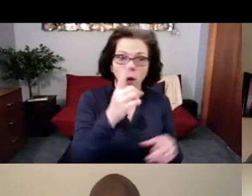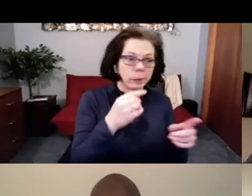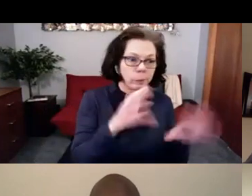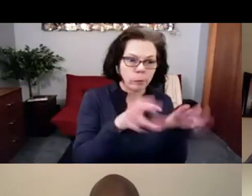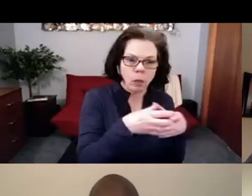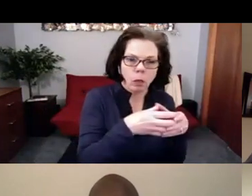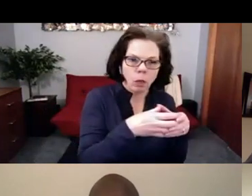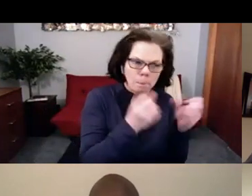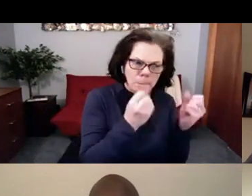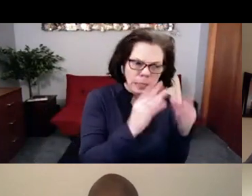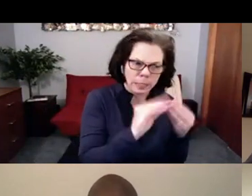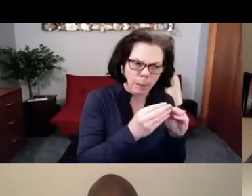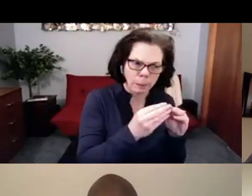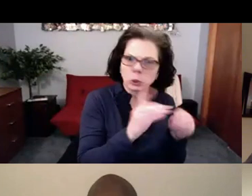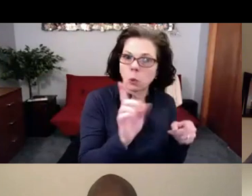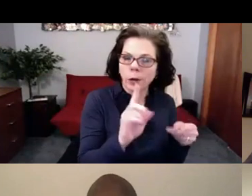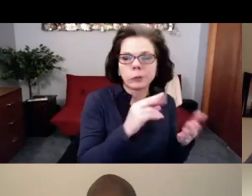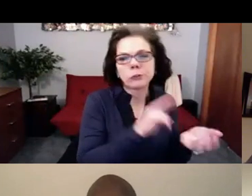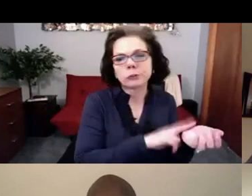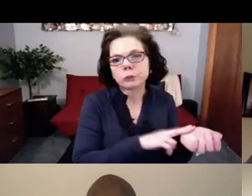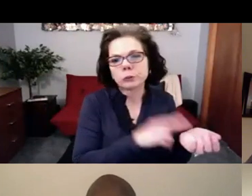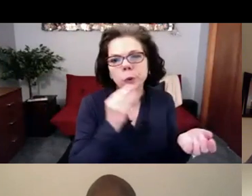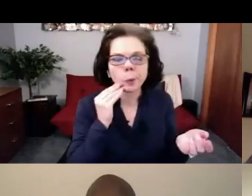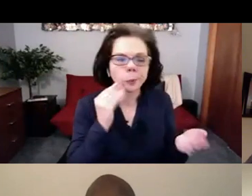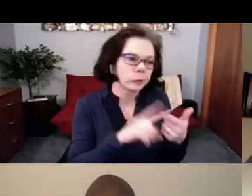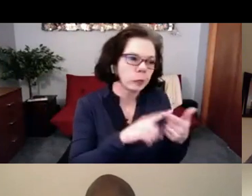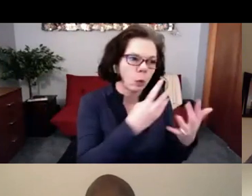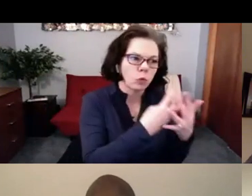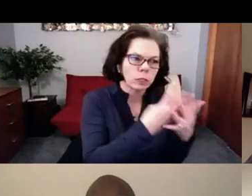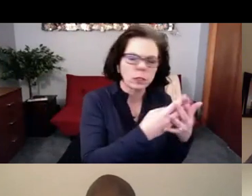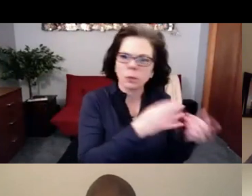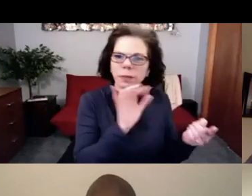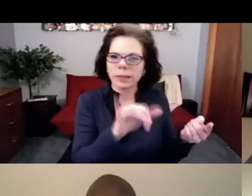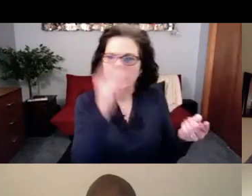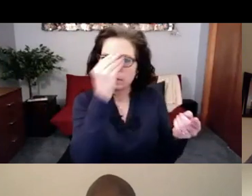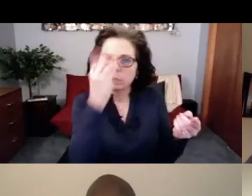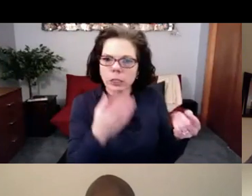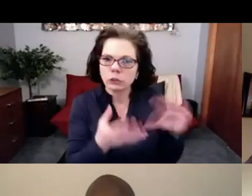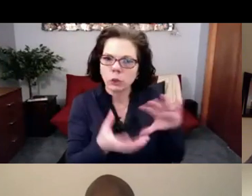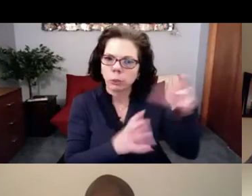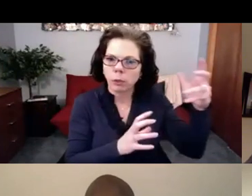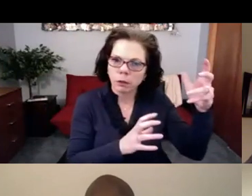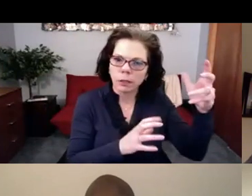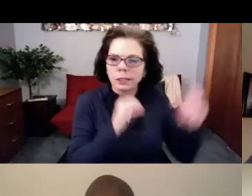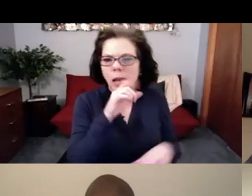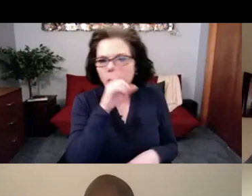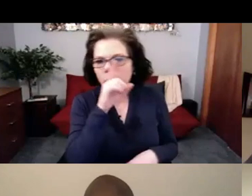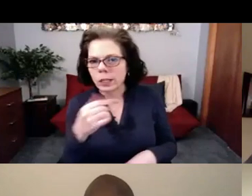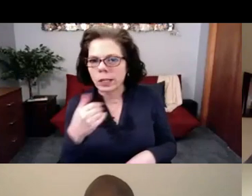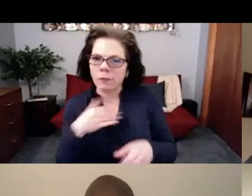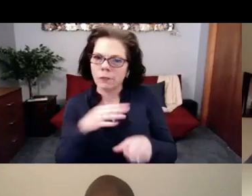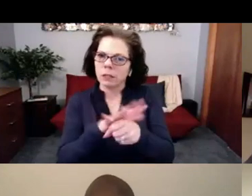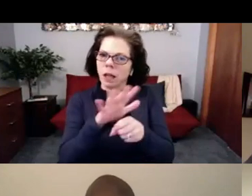homes or prisons, as we've seen across the country, that raises the data within the community, but doesn't really have an impact